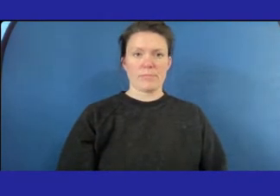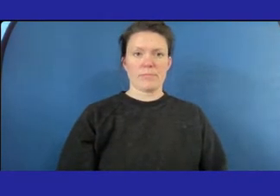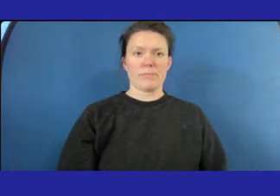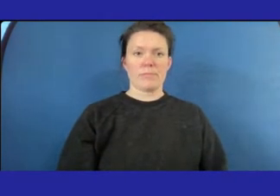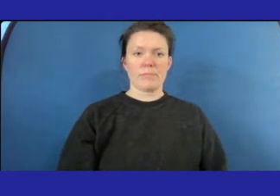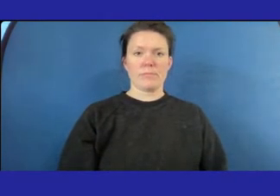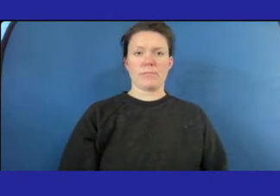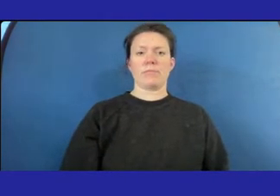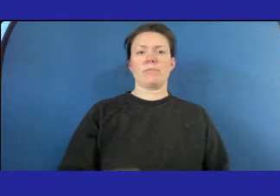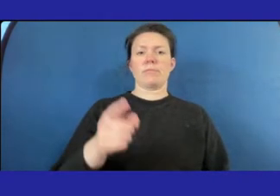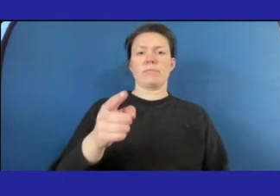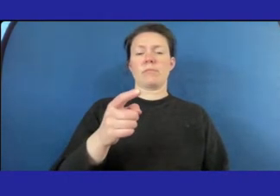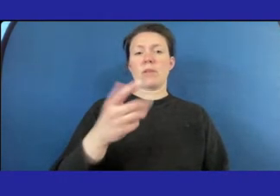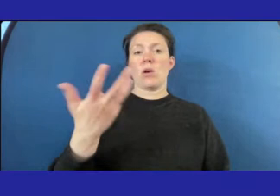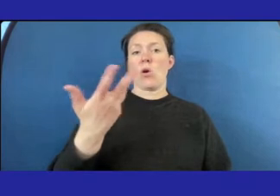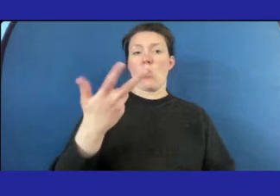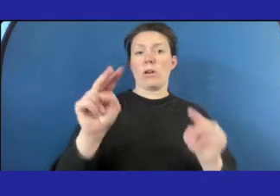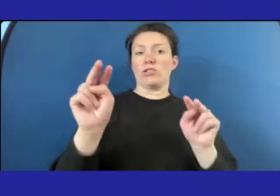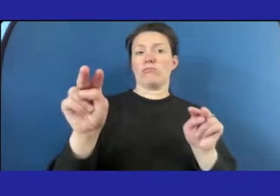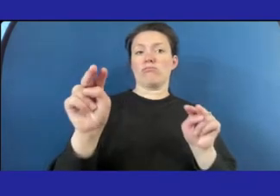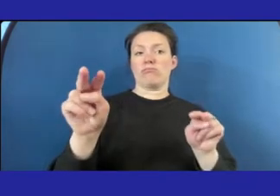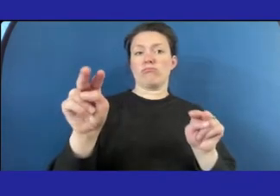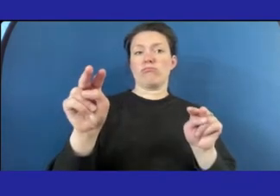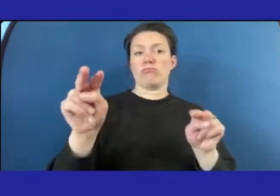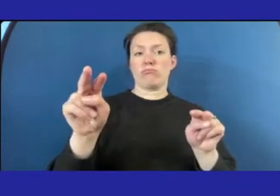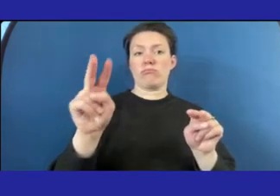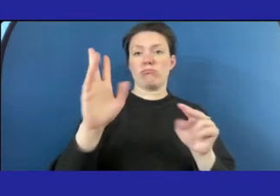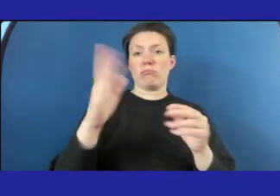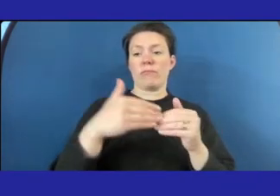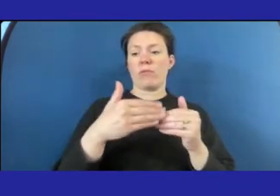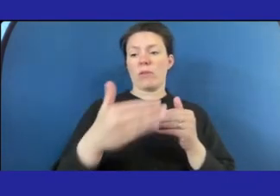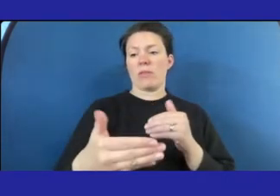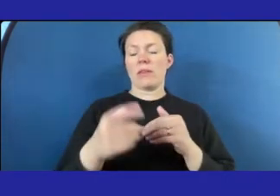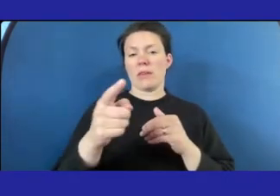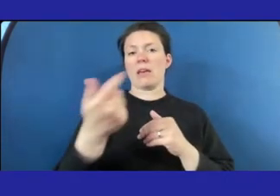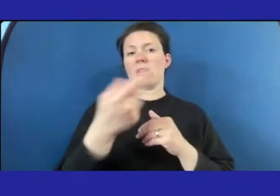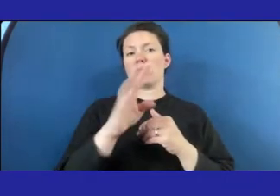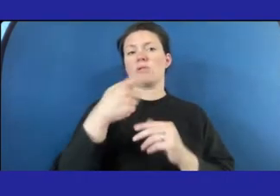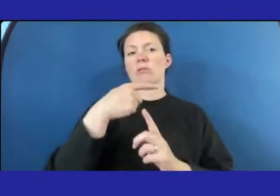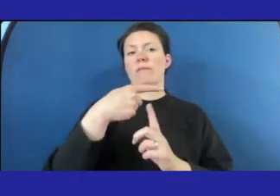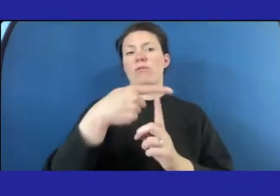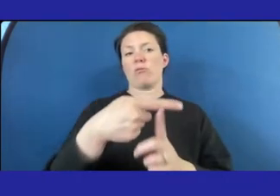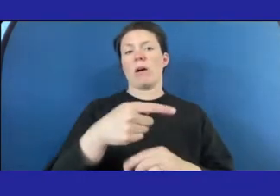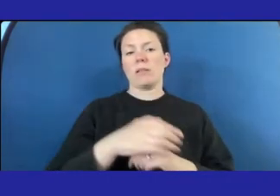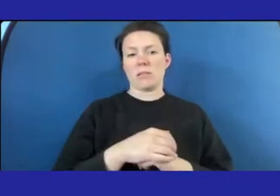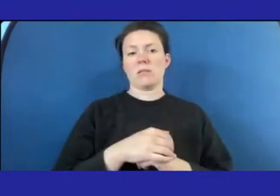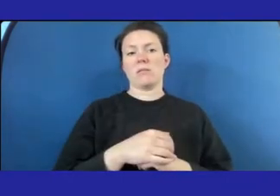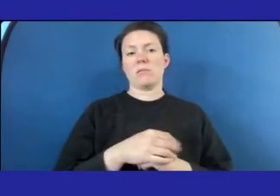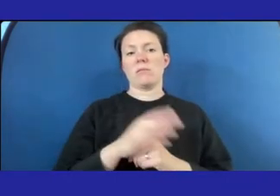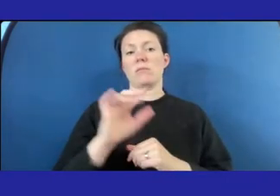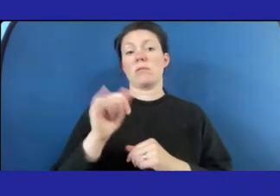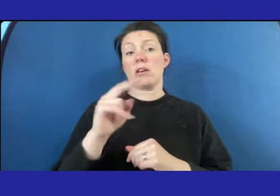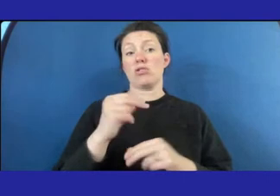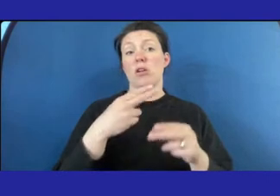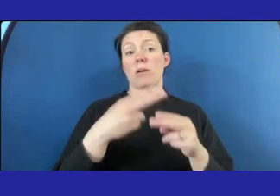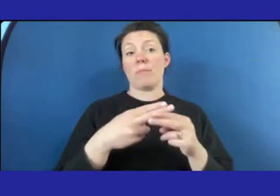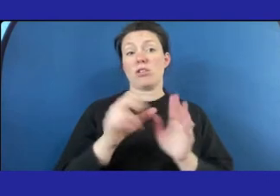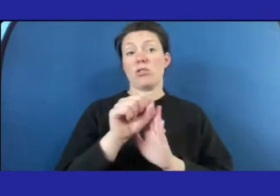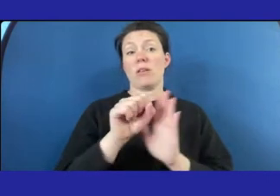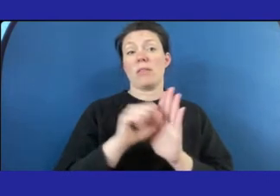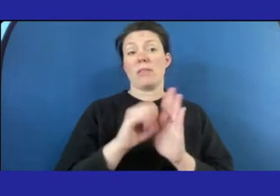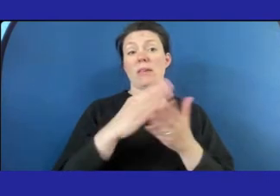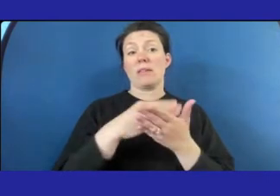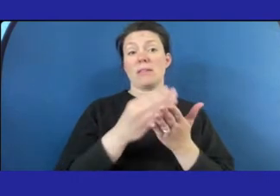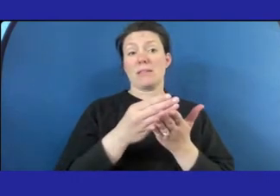And then just what to watch, what we're watching over the next few months. As John mentioned before, the state budget